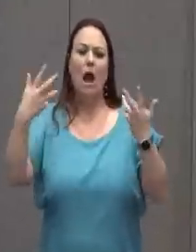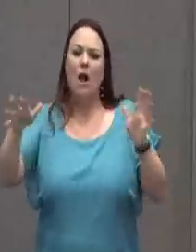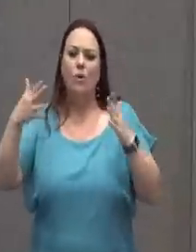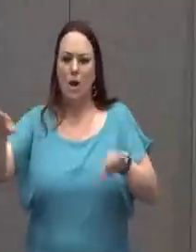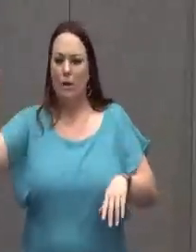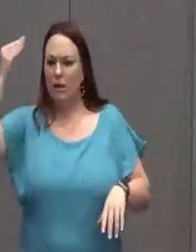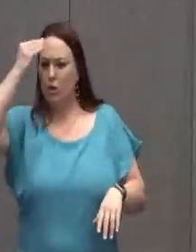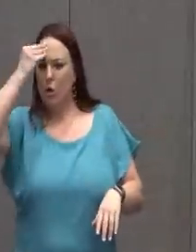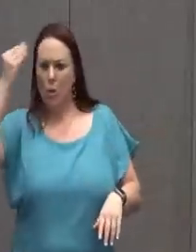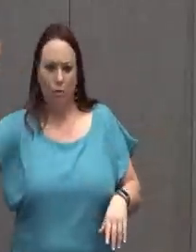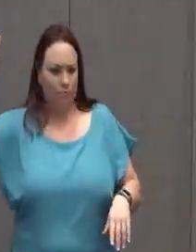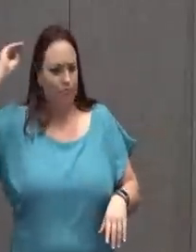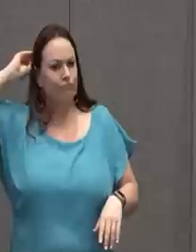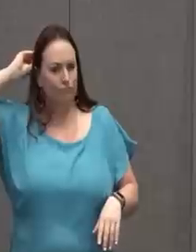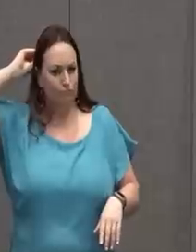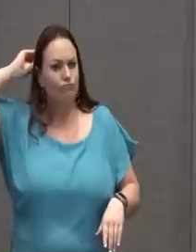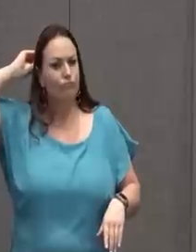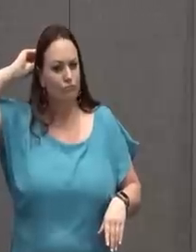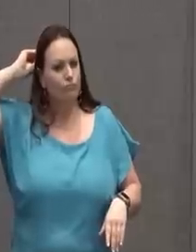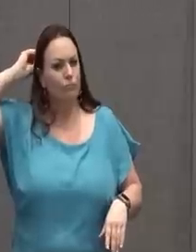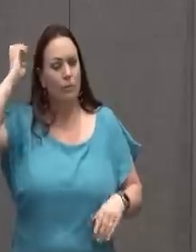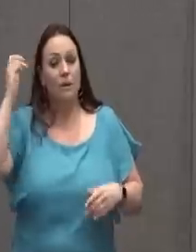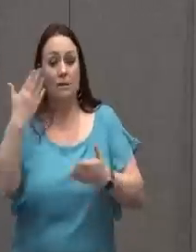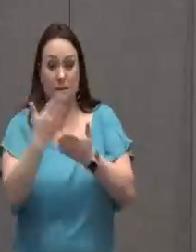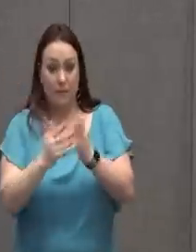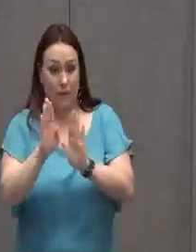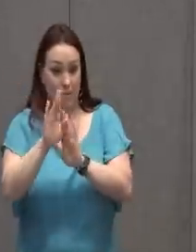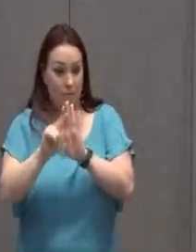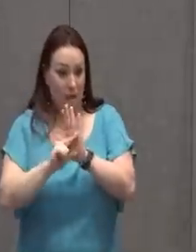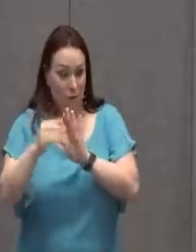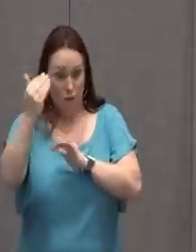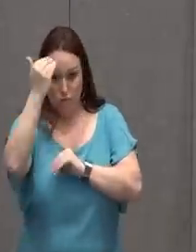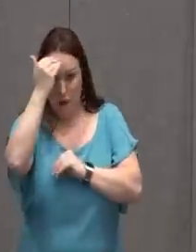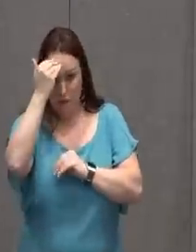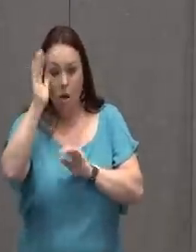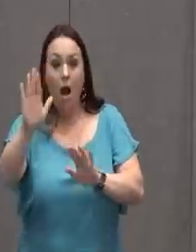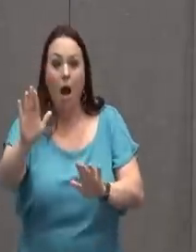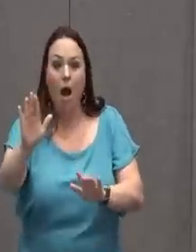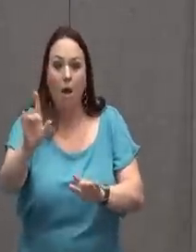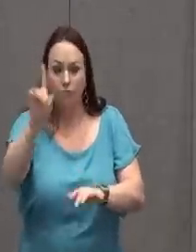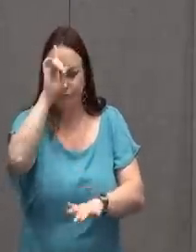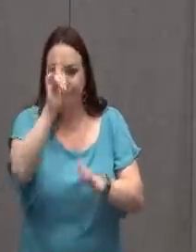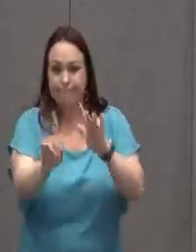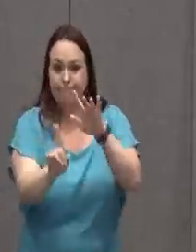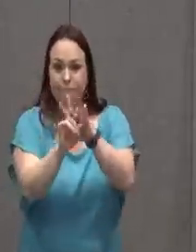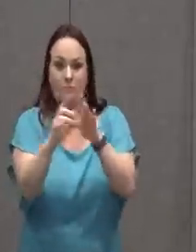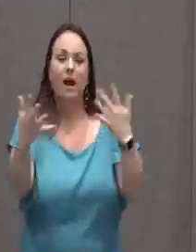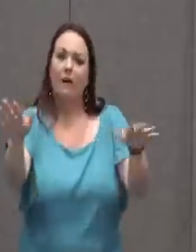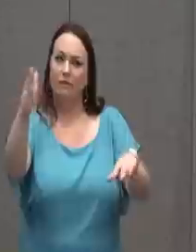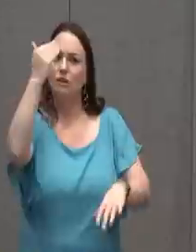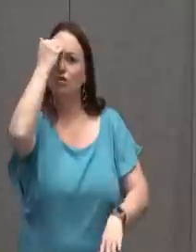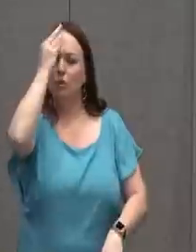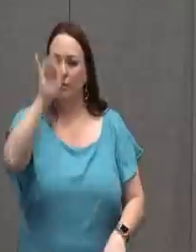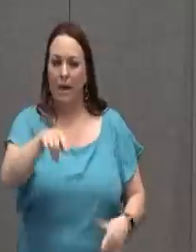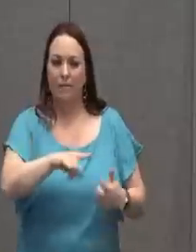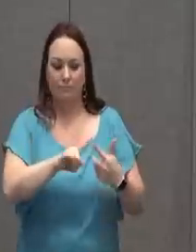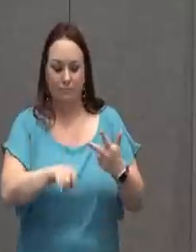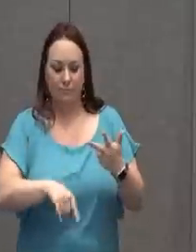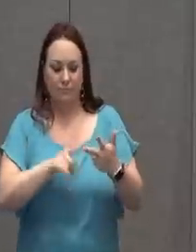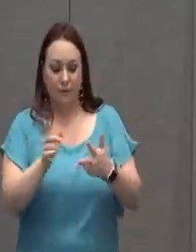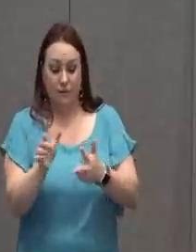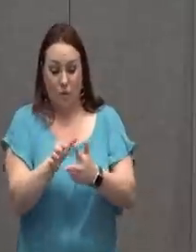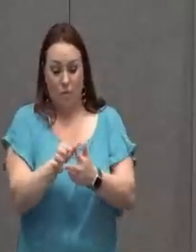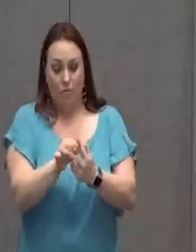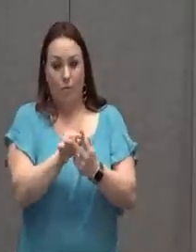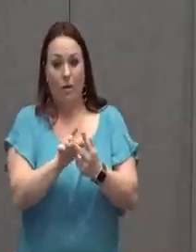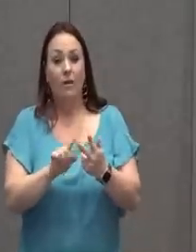using some of our background knowledge, mm-hmm. or maybe something that she says, we're like, oh, I know that. And then we add those two together, and here she